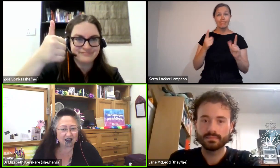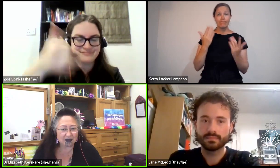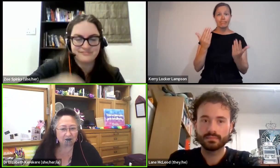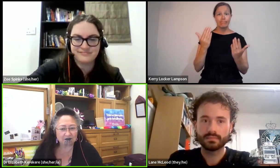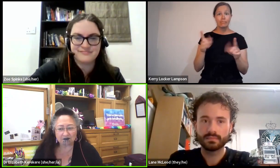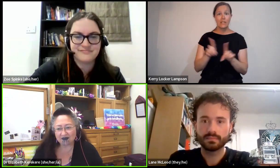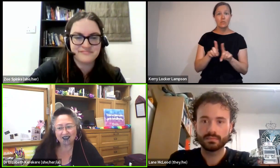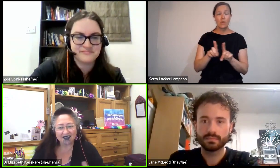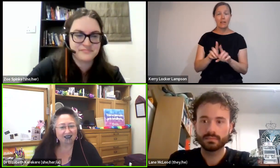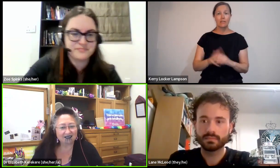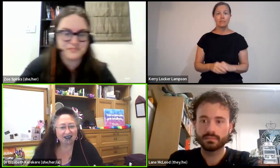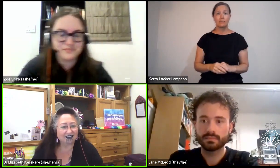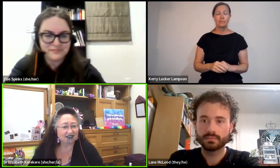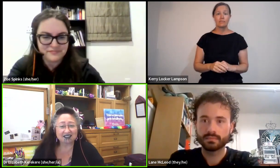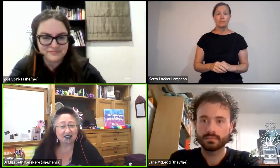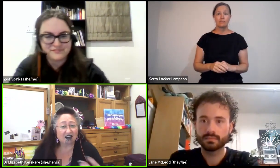can